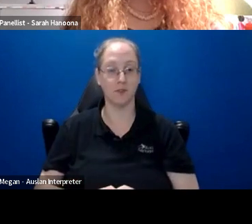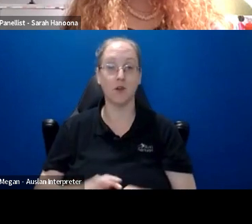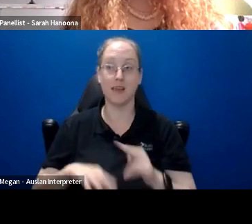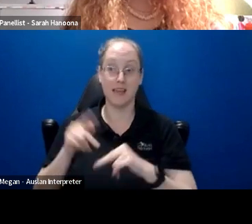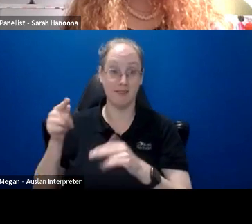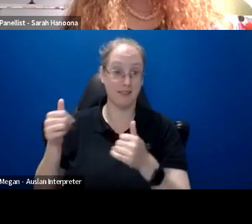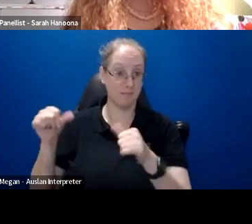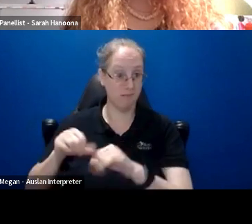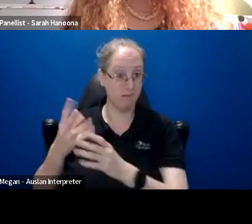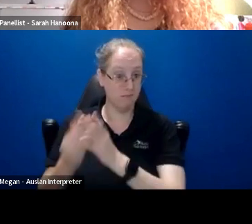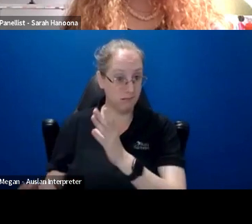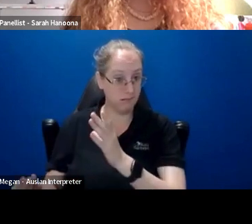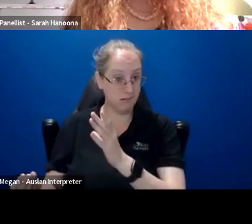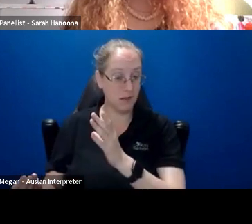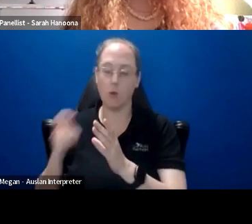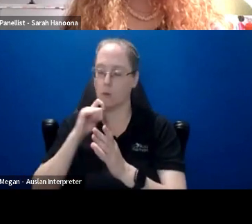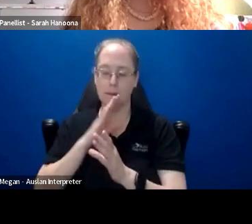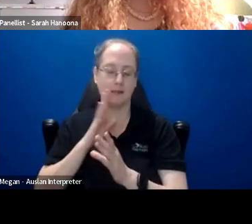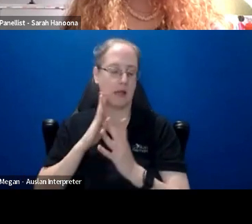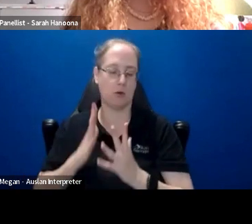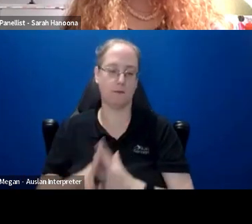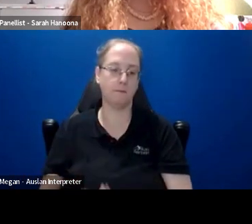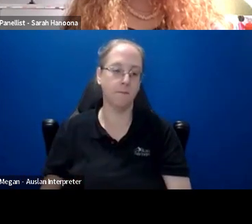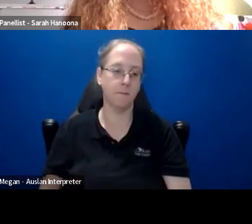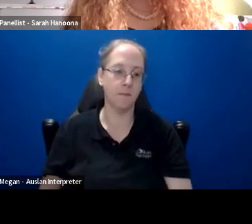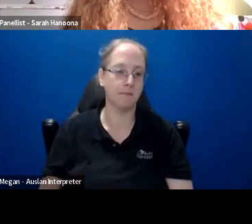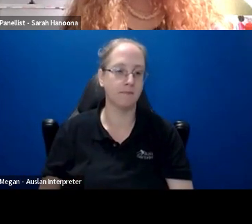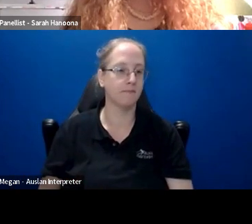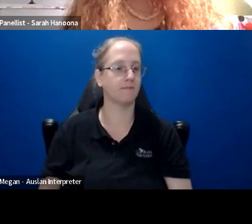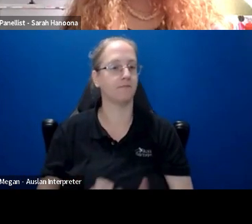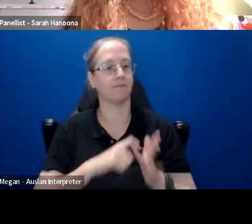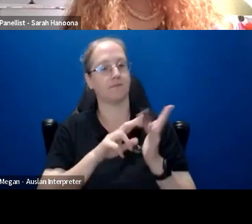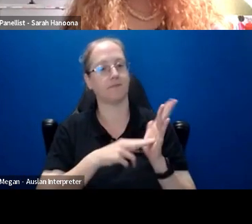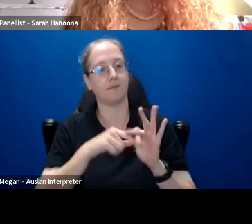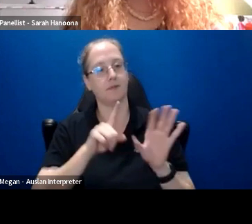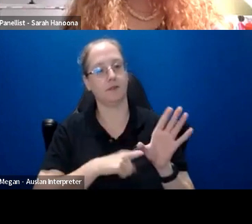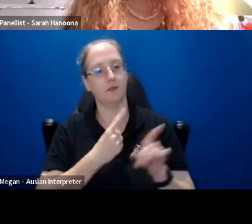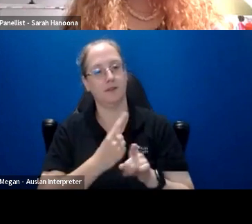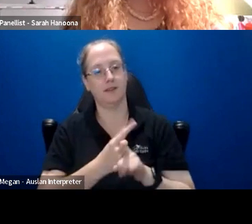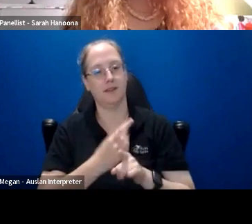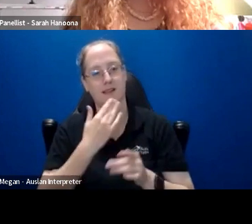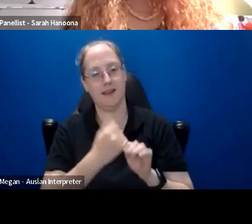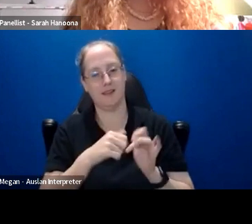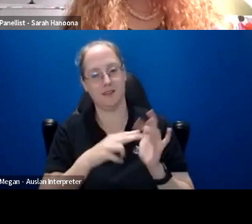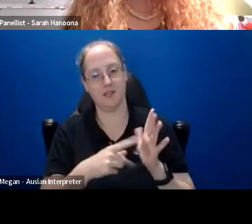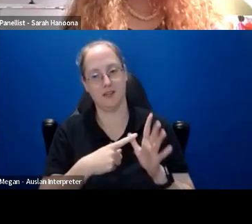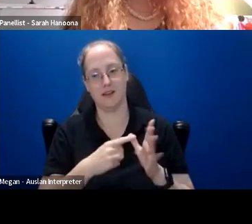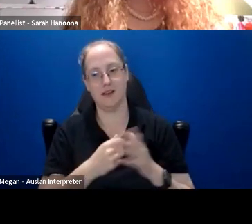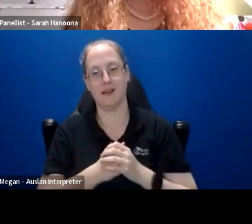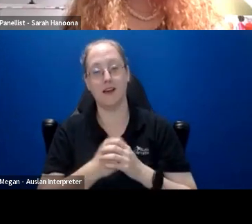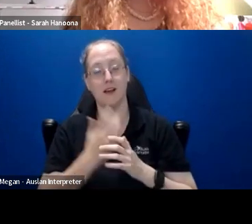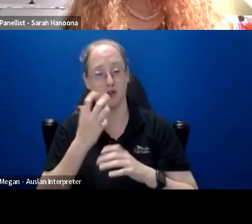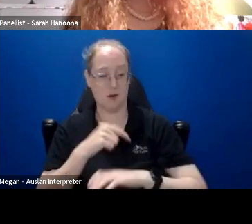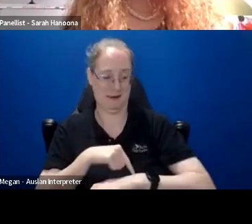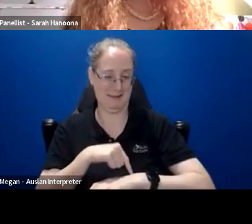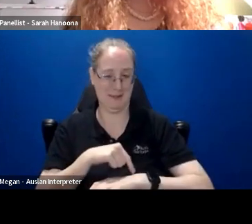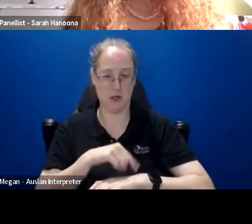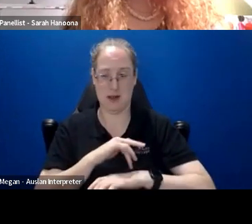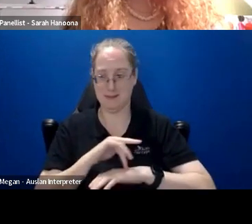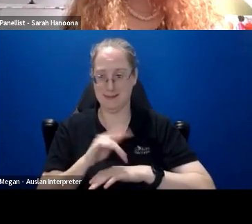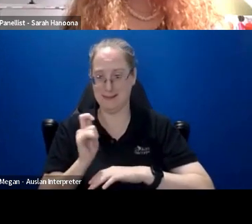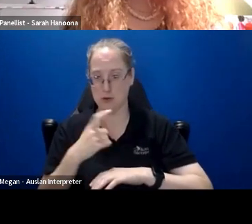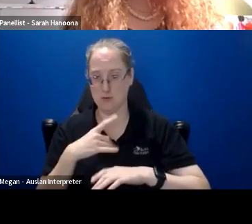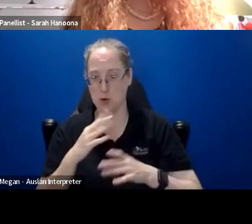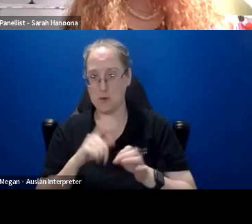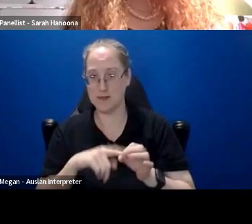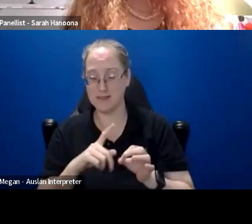didn't have it. Great, thanks, Gina. And apologies, I haven't left lots of time for other questions,